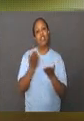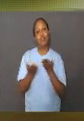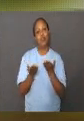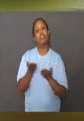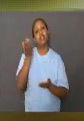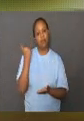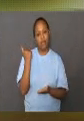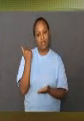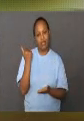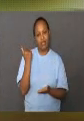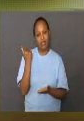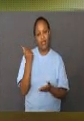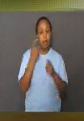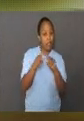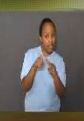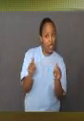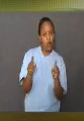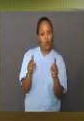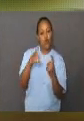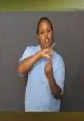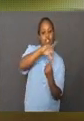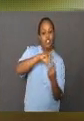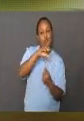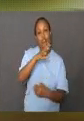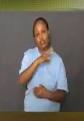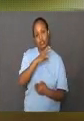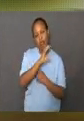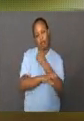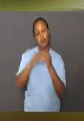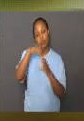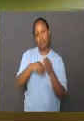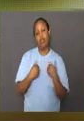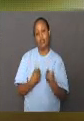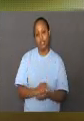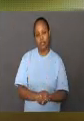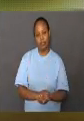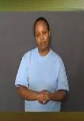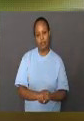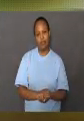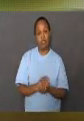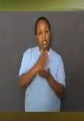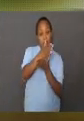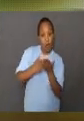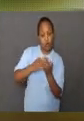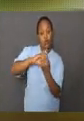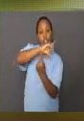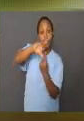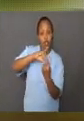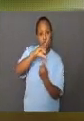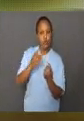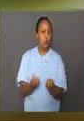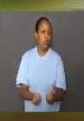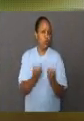services between different regions of the country. Some regions enjoyed